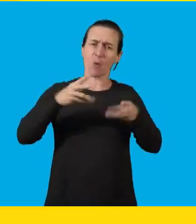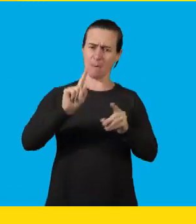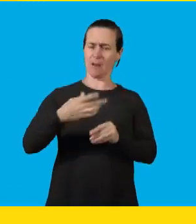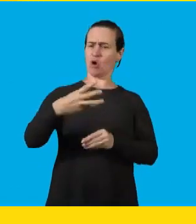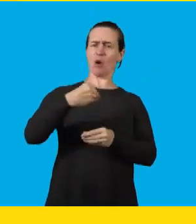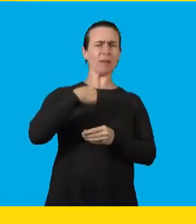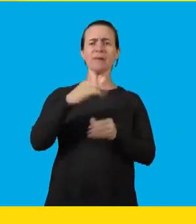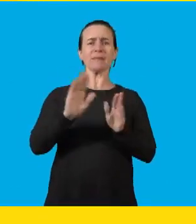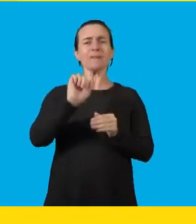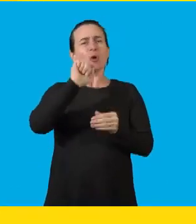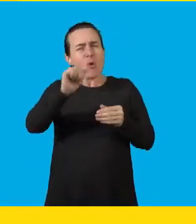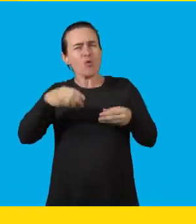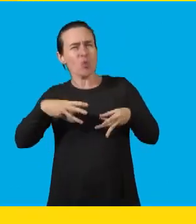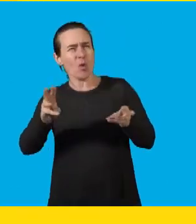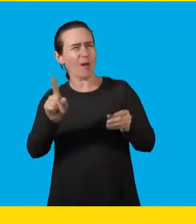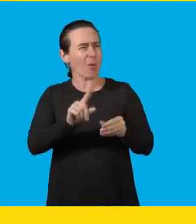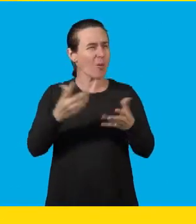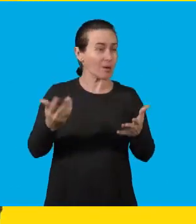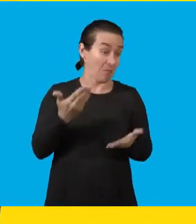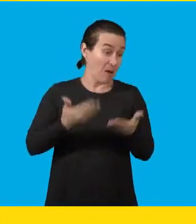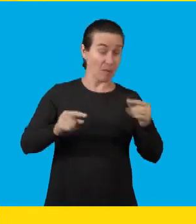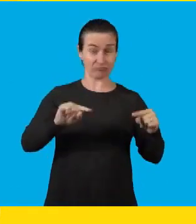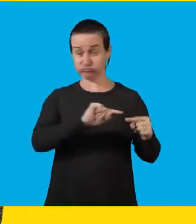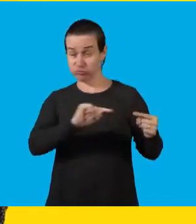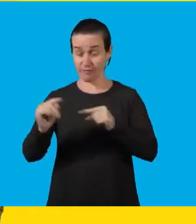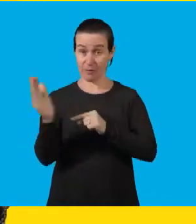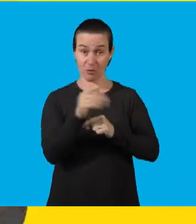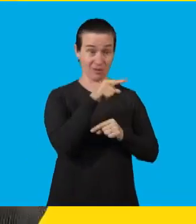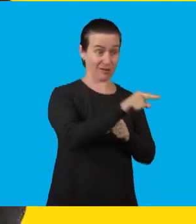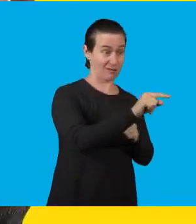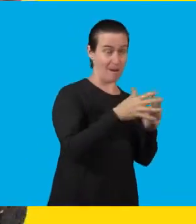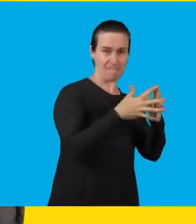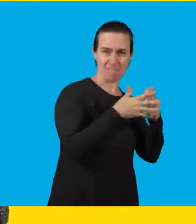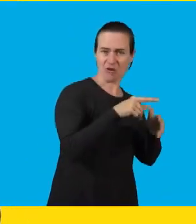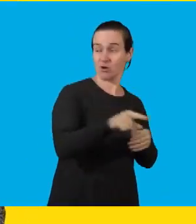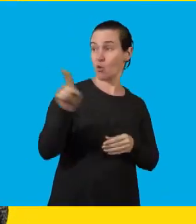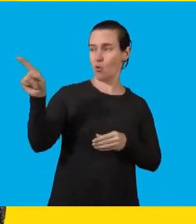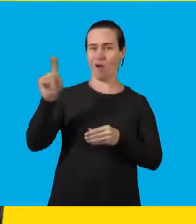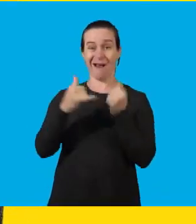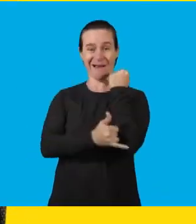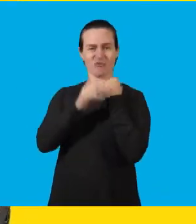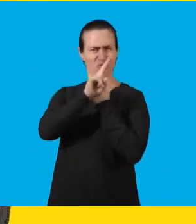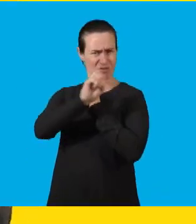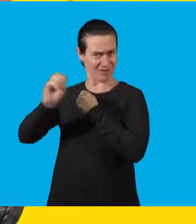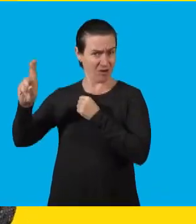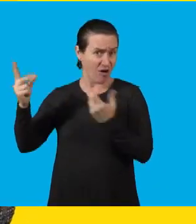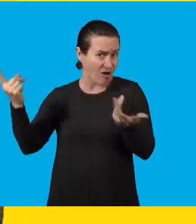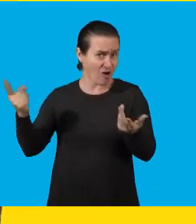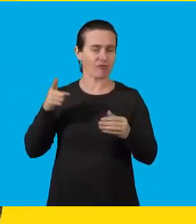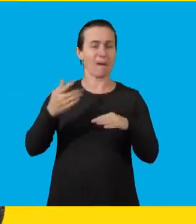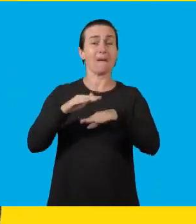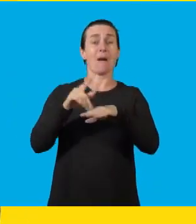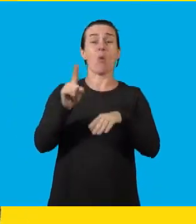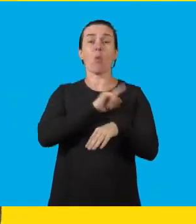to say it the same way all the time. You could even say it was conflict between the USA and the USSR based